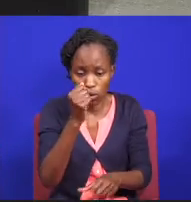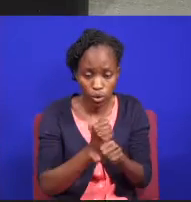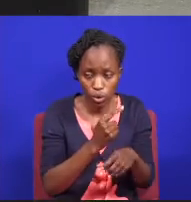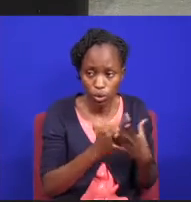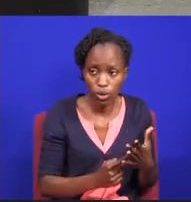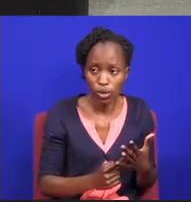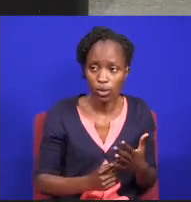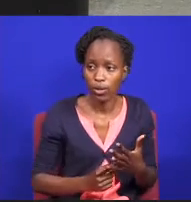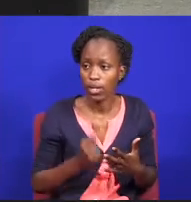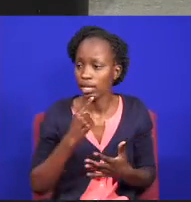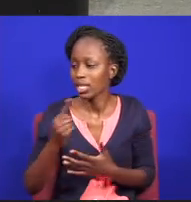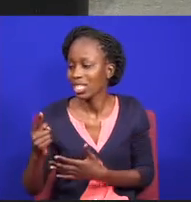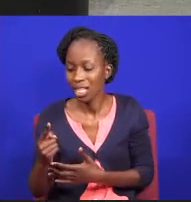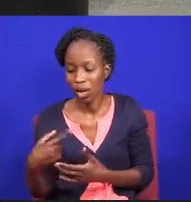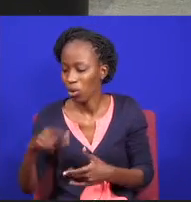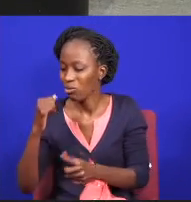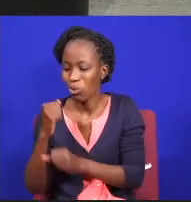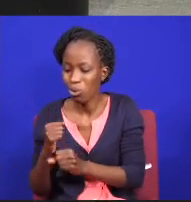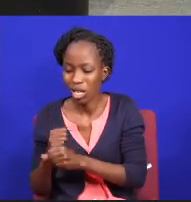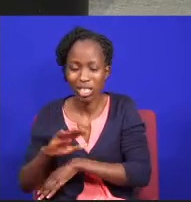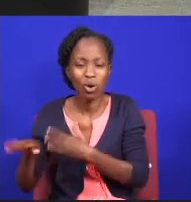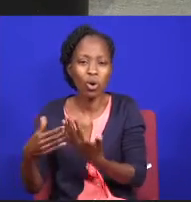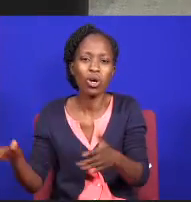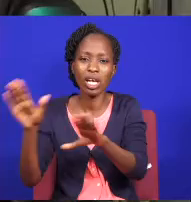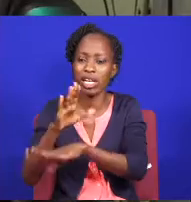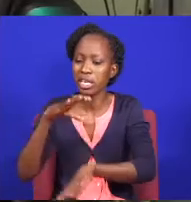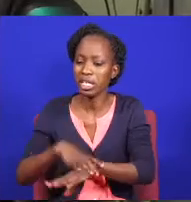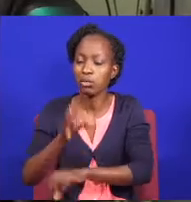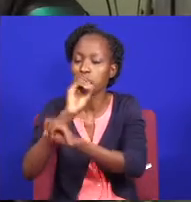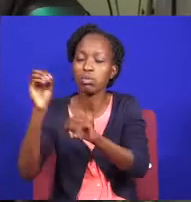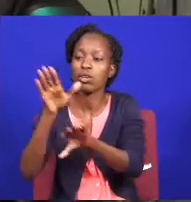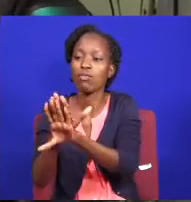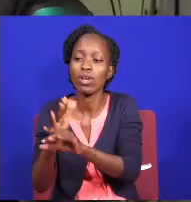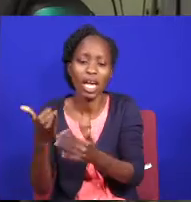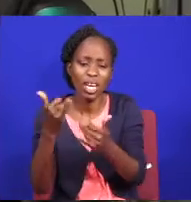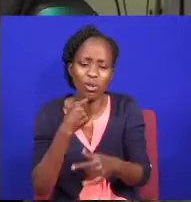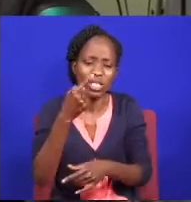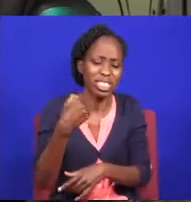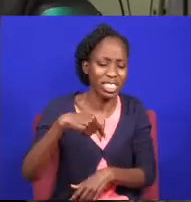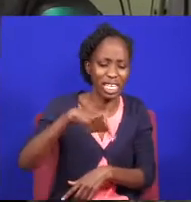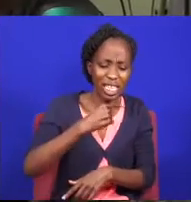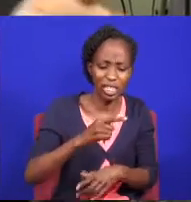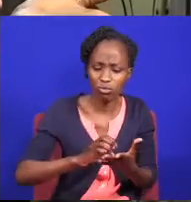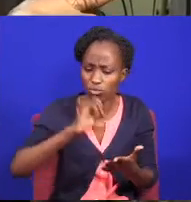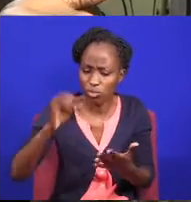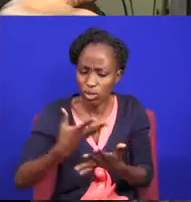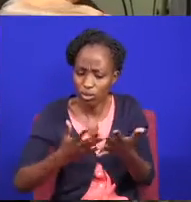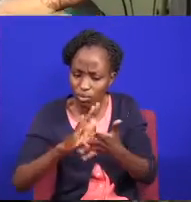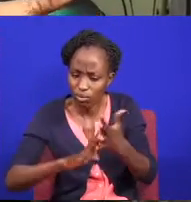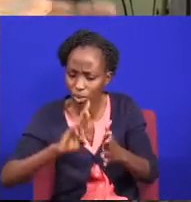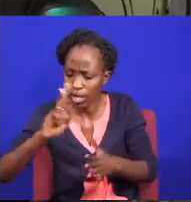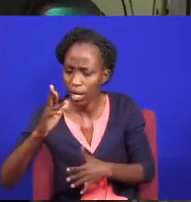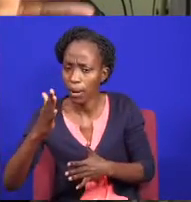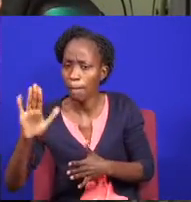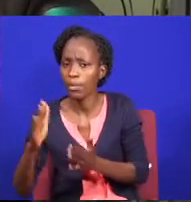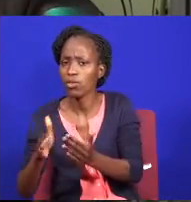have told him, we've been fishing all night and we've not even caught one. And now you're coming to tell us cast our